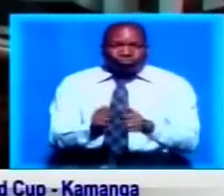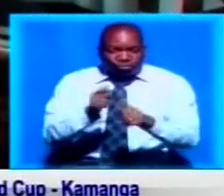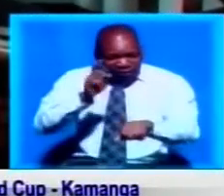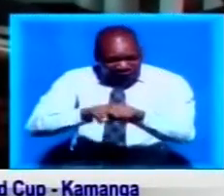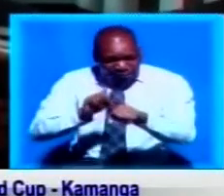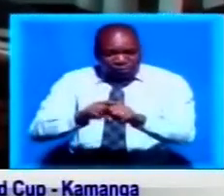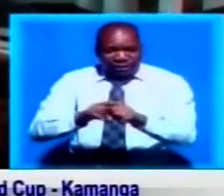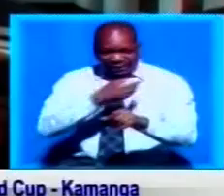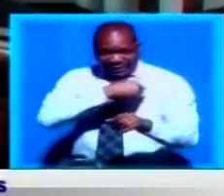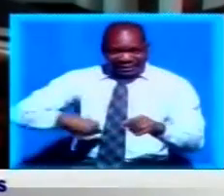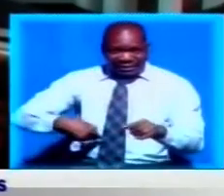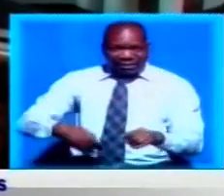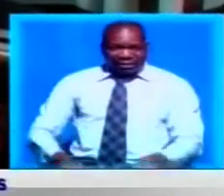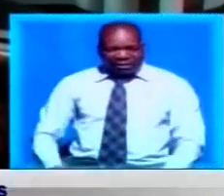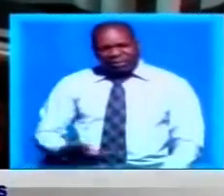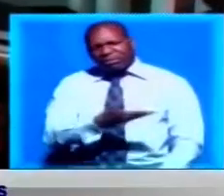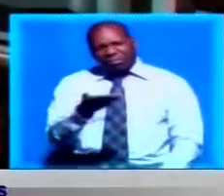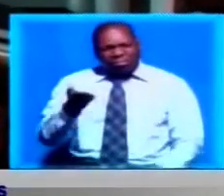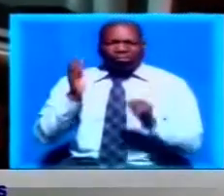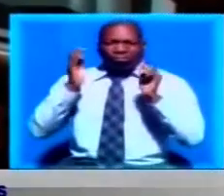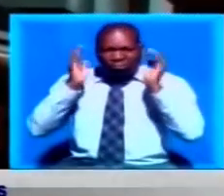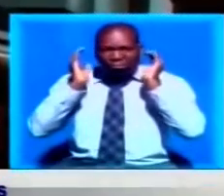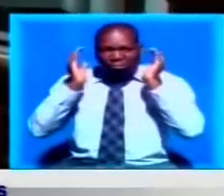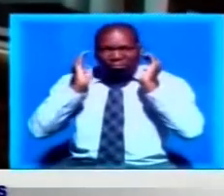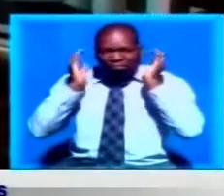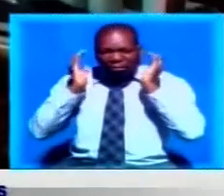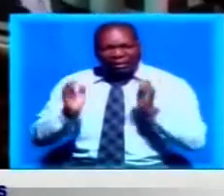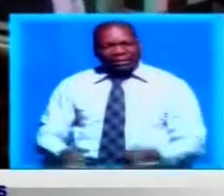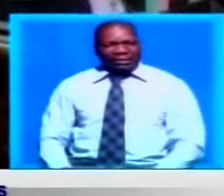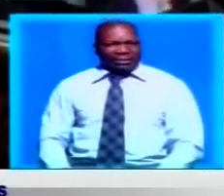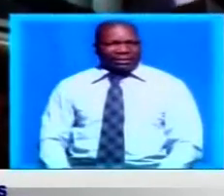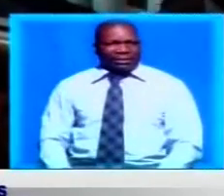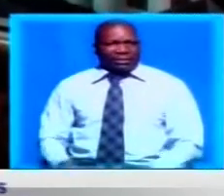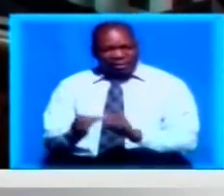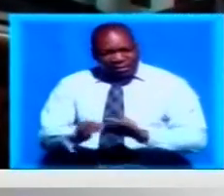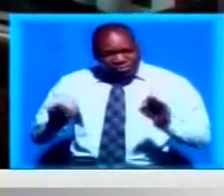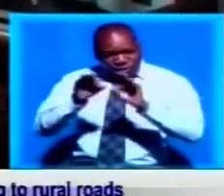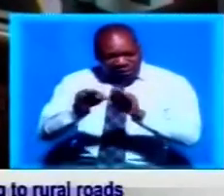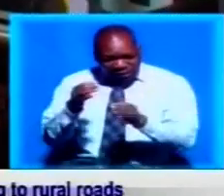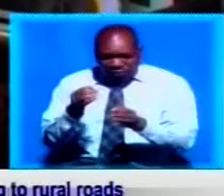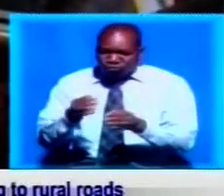are very, very senior members of staff, very critical to the running of this institution.